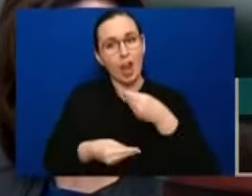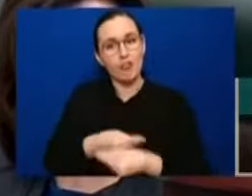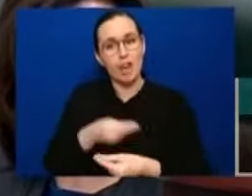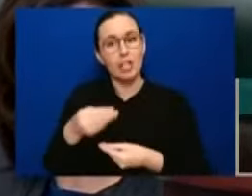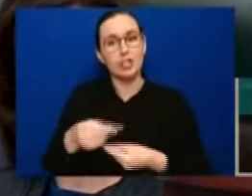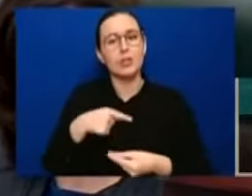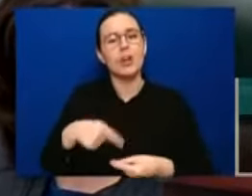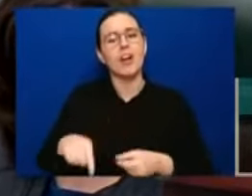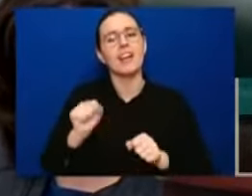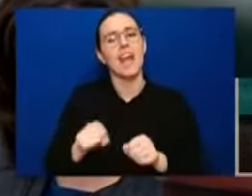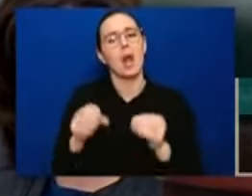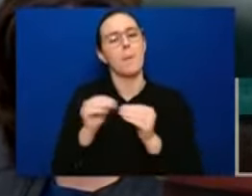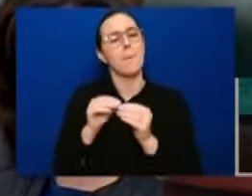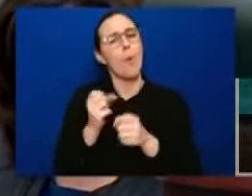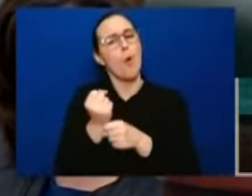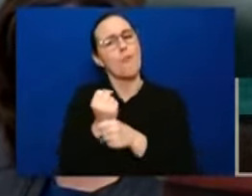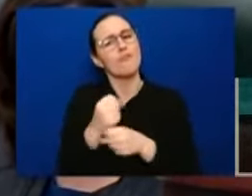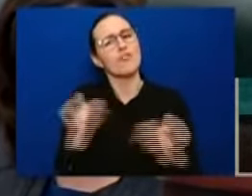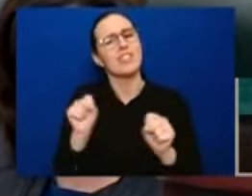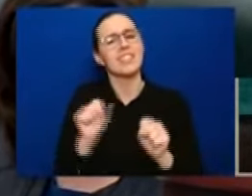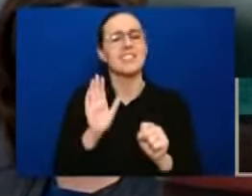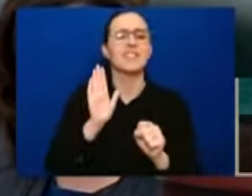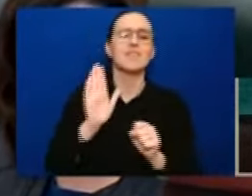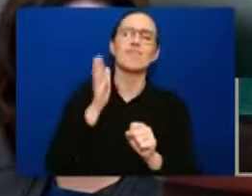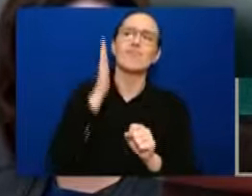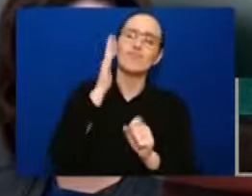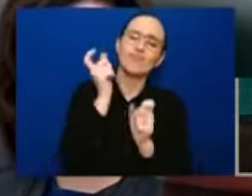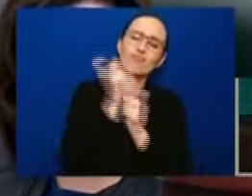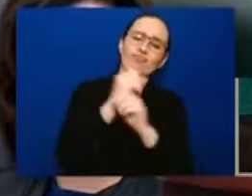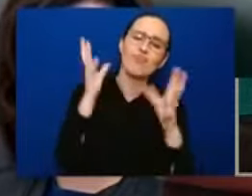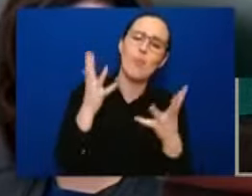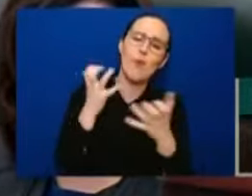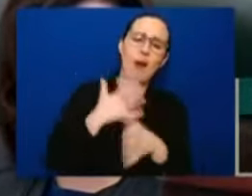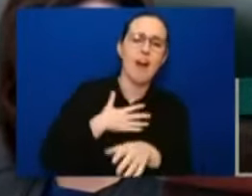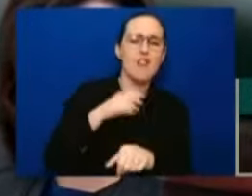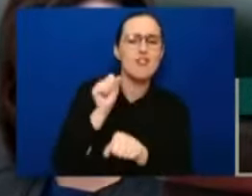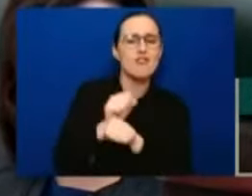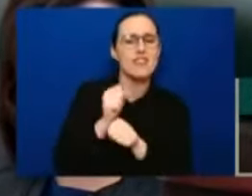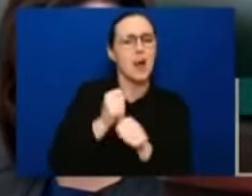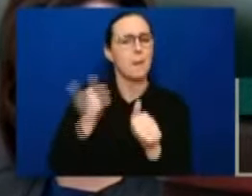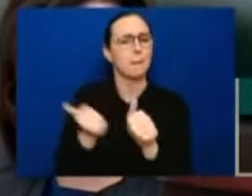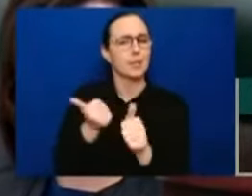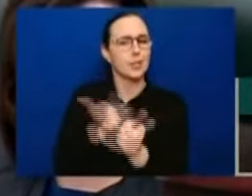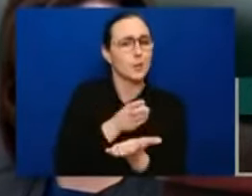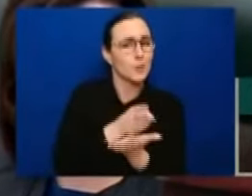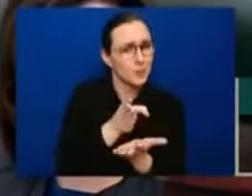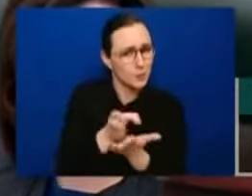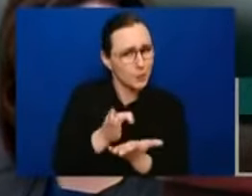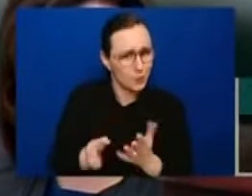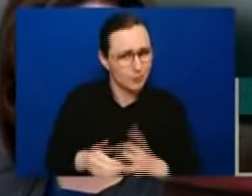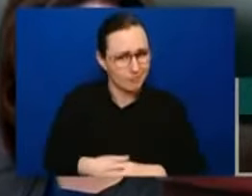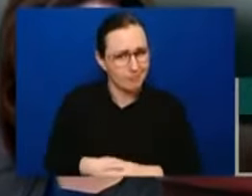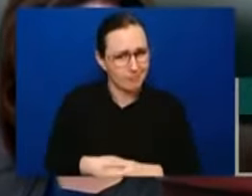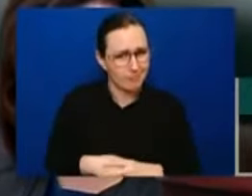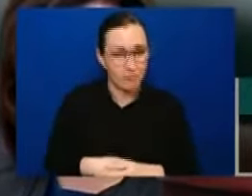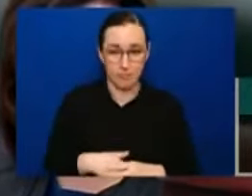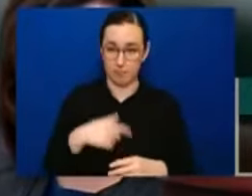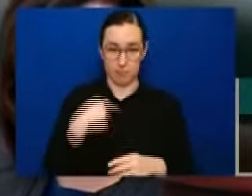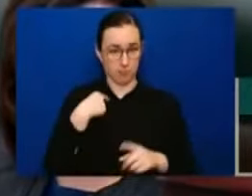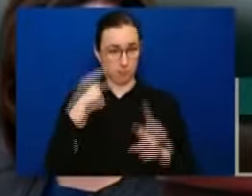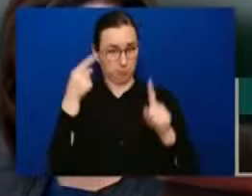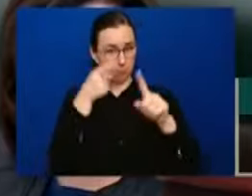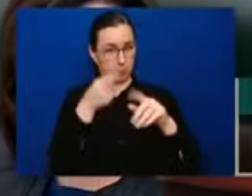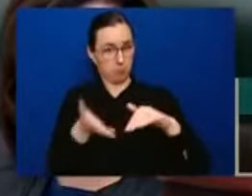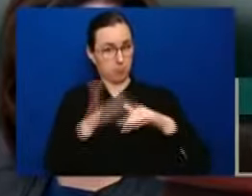work to increase diversity in our economy, I also want to celebrate the strengths of our foundational sectors, and key among them is